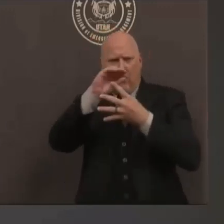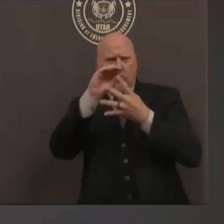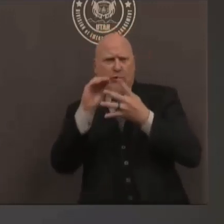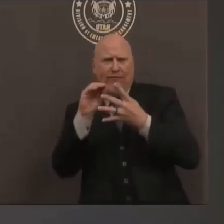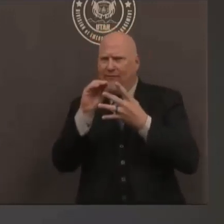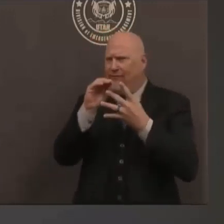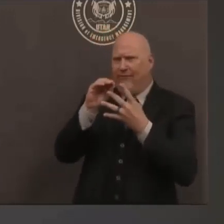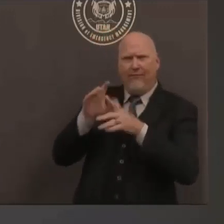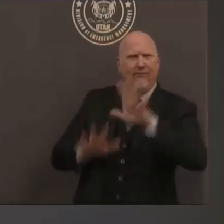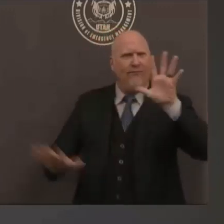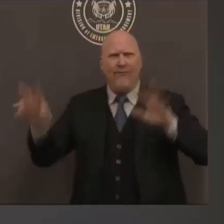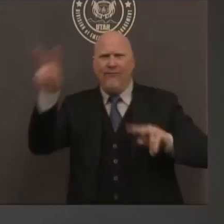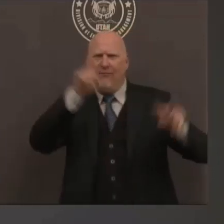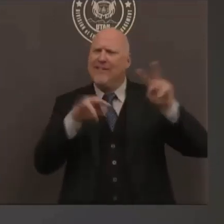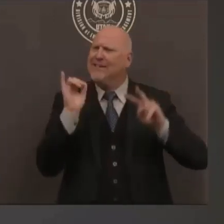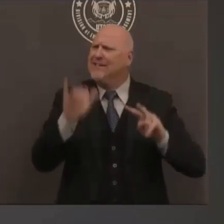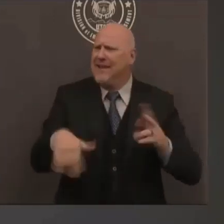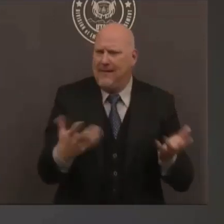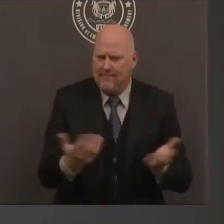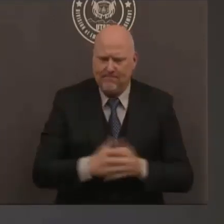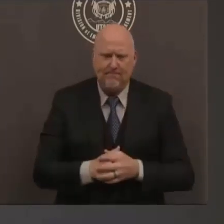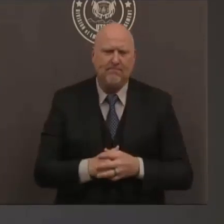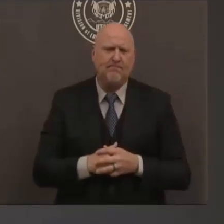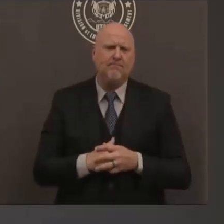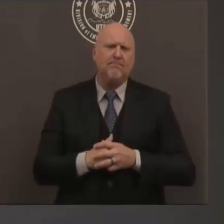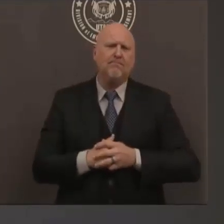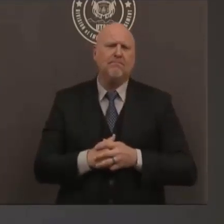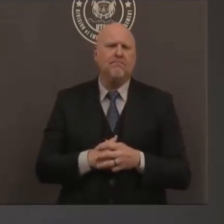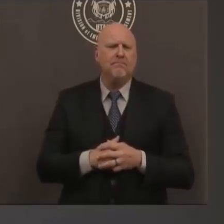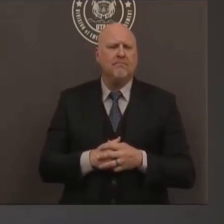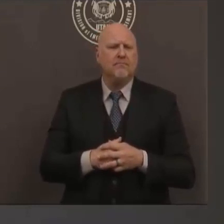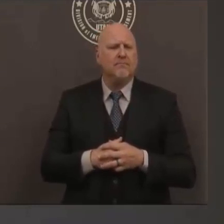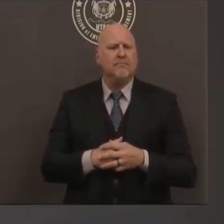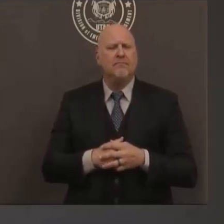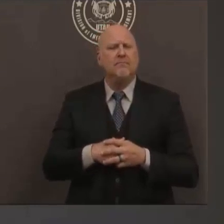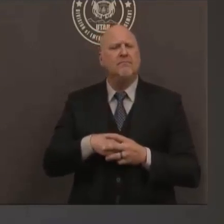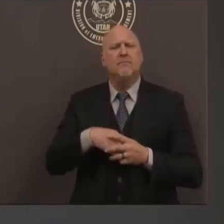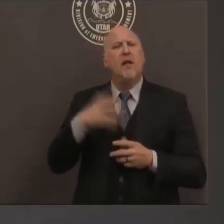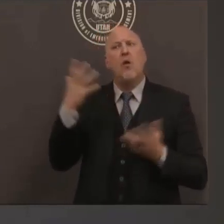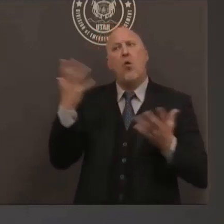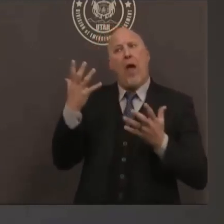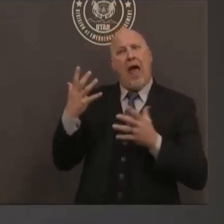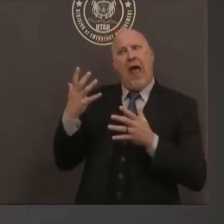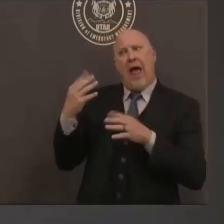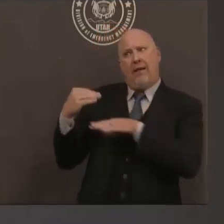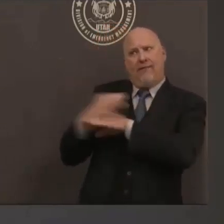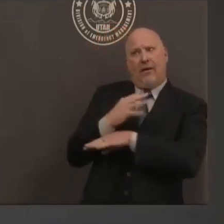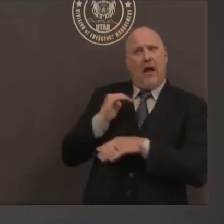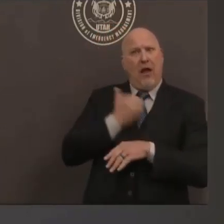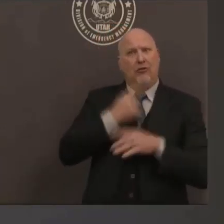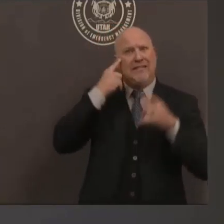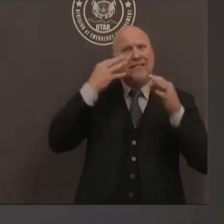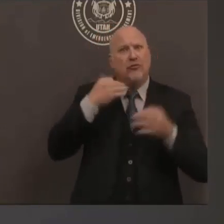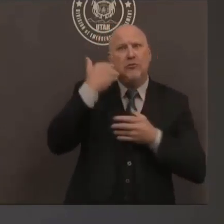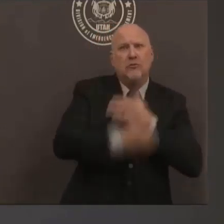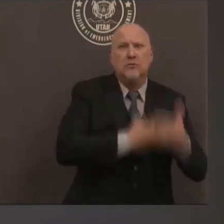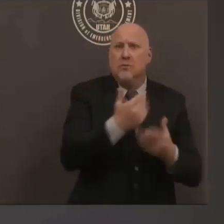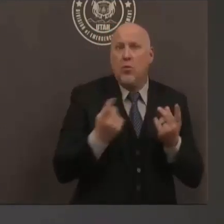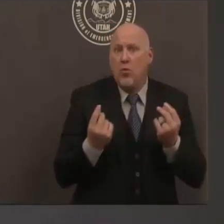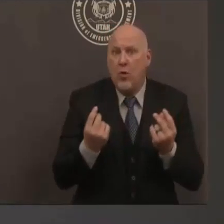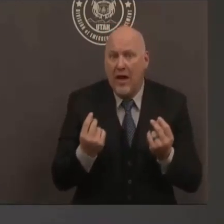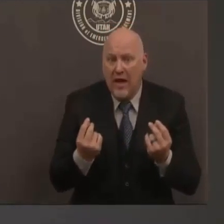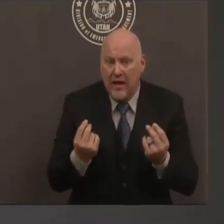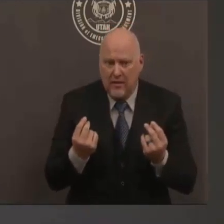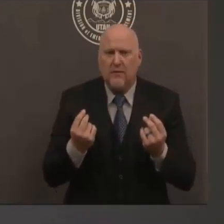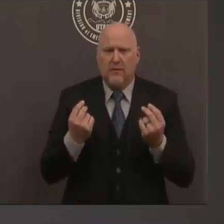just indicate again, what is directing our decisions on this? How do we come up with these kind of conclusions? This is not something we're just